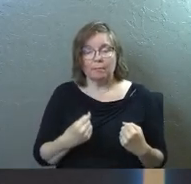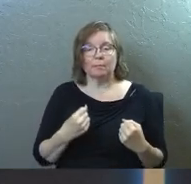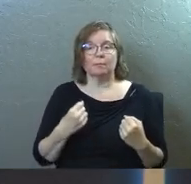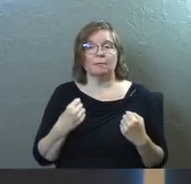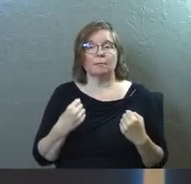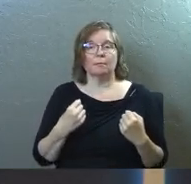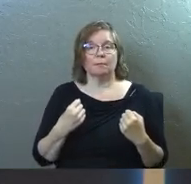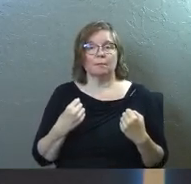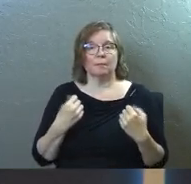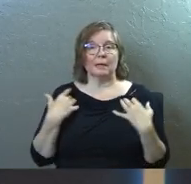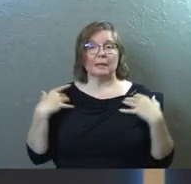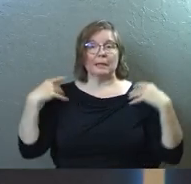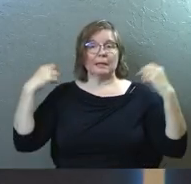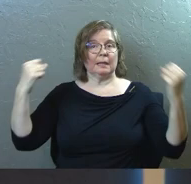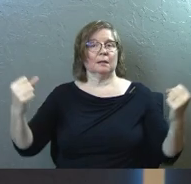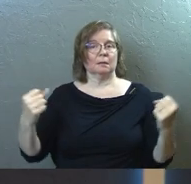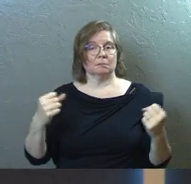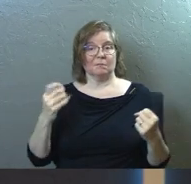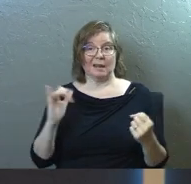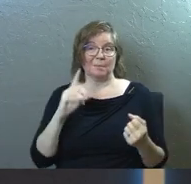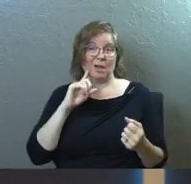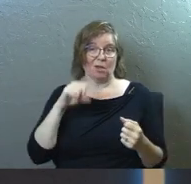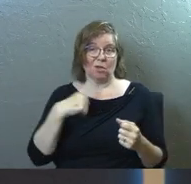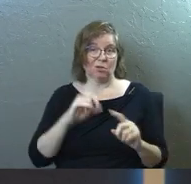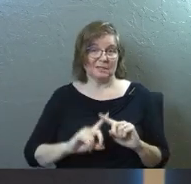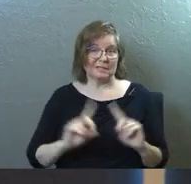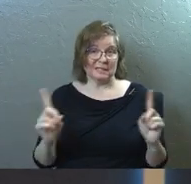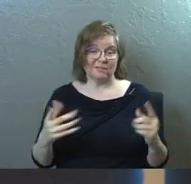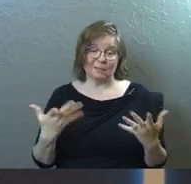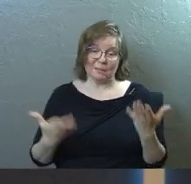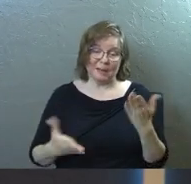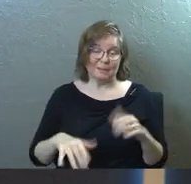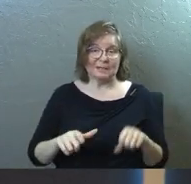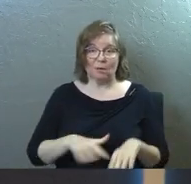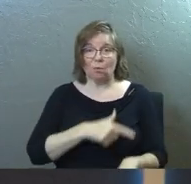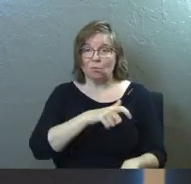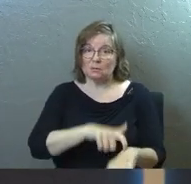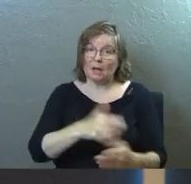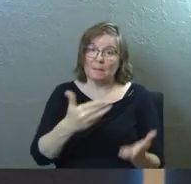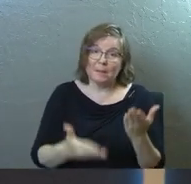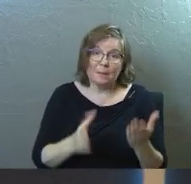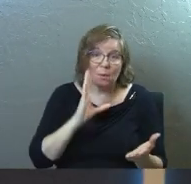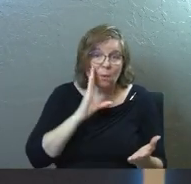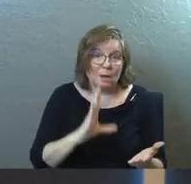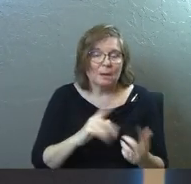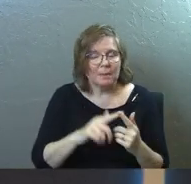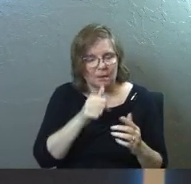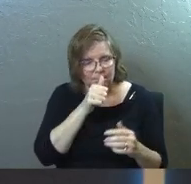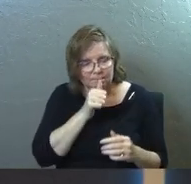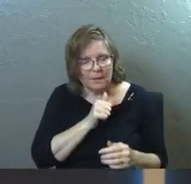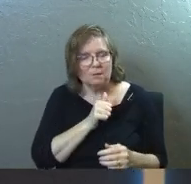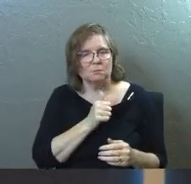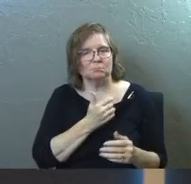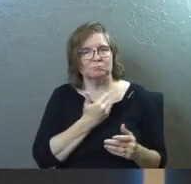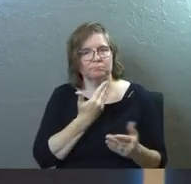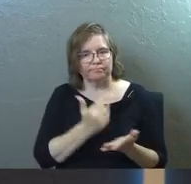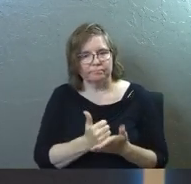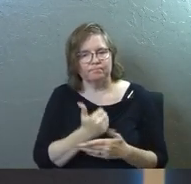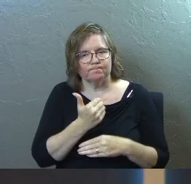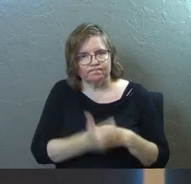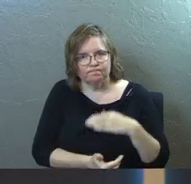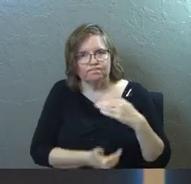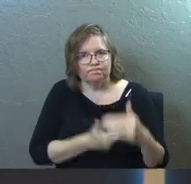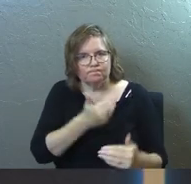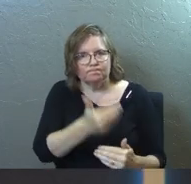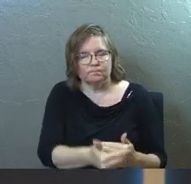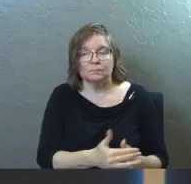What's absolutely best. And it may look very different. It may take a lot of different time, but he's willing to be patient with us and to help us through it. So